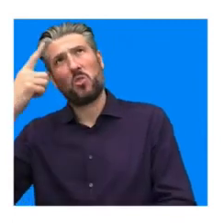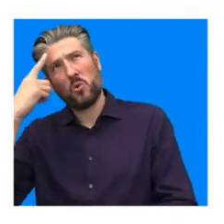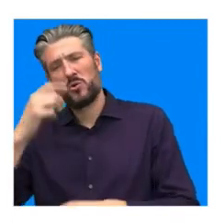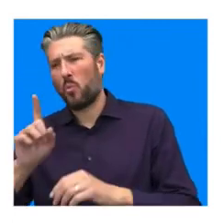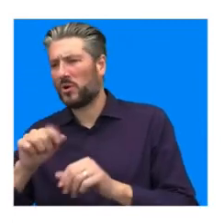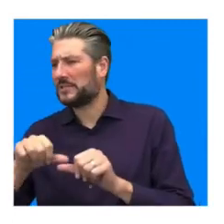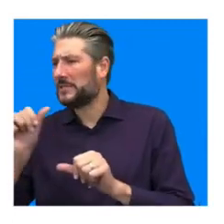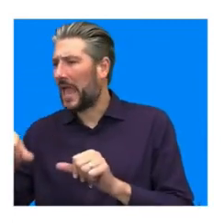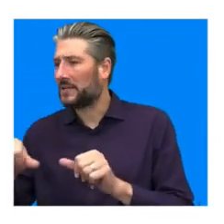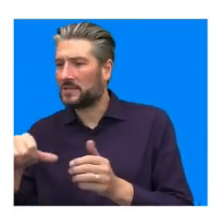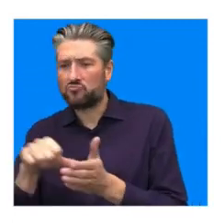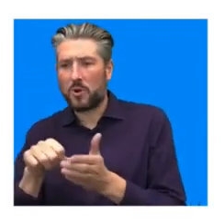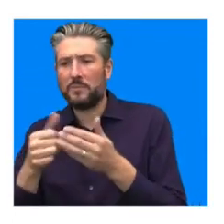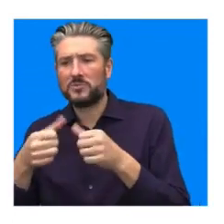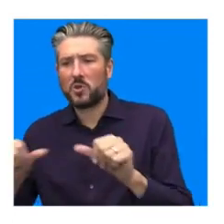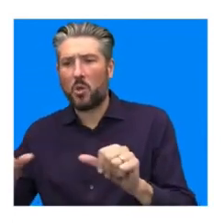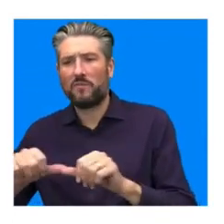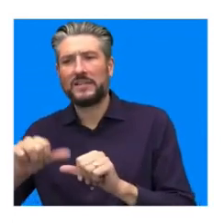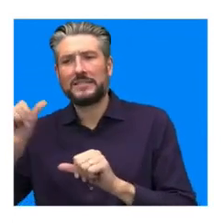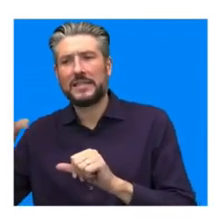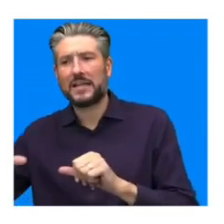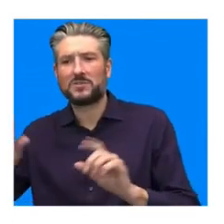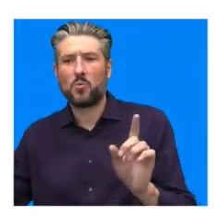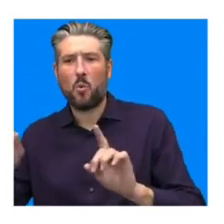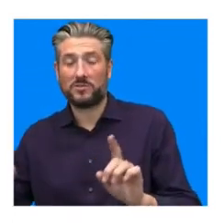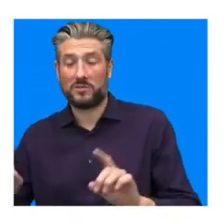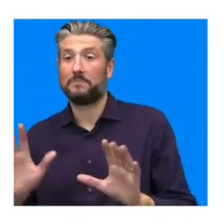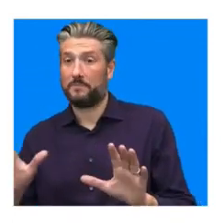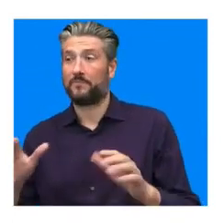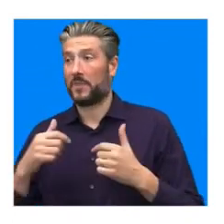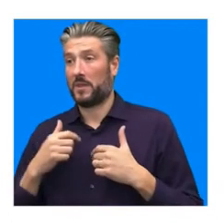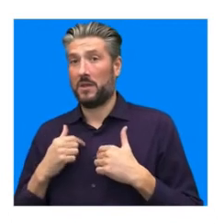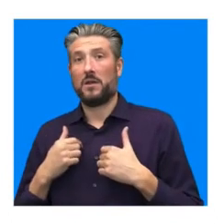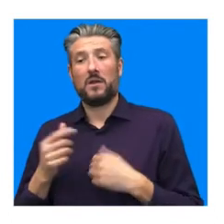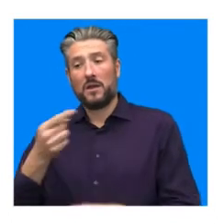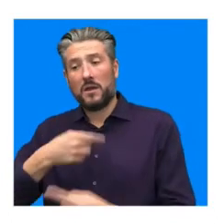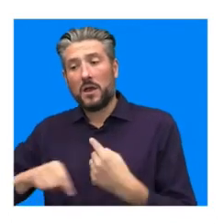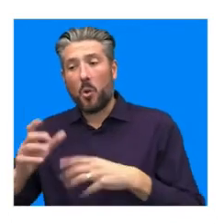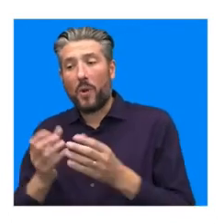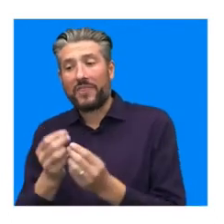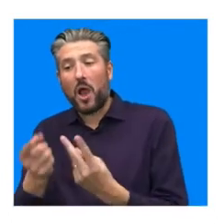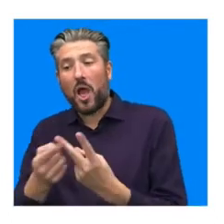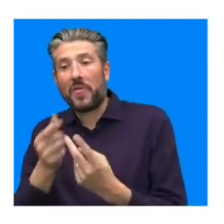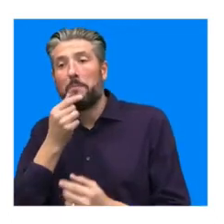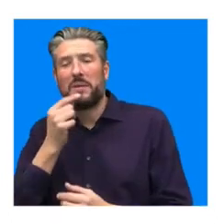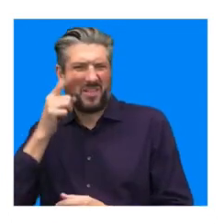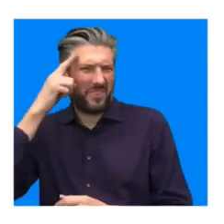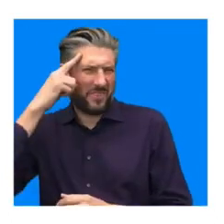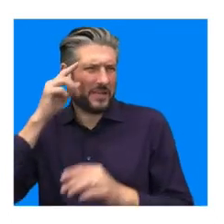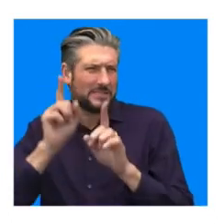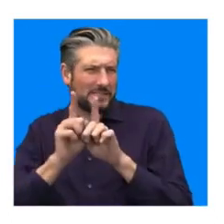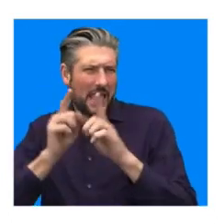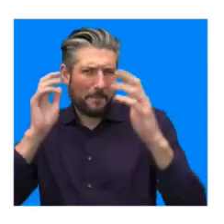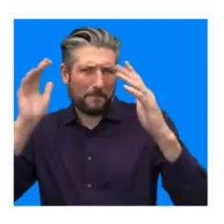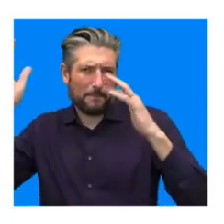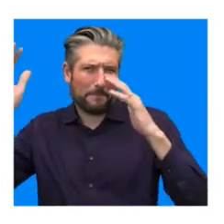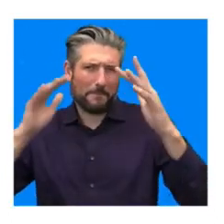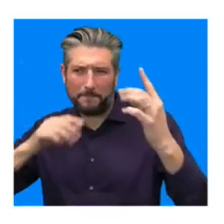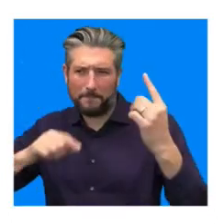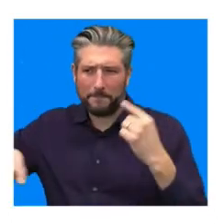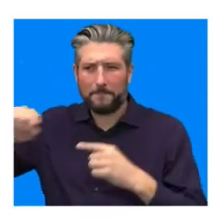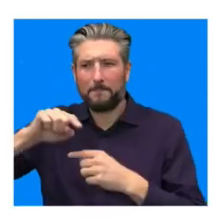next? And with a number of like-minded people, we realized with the emergence of